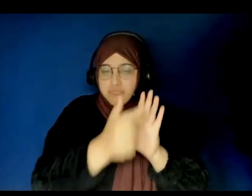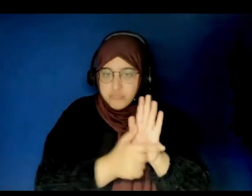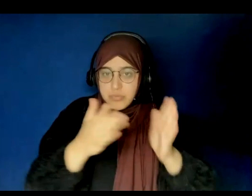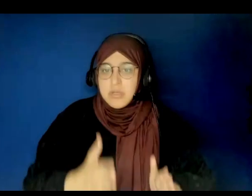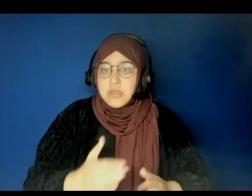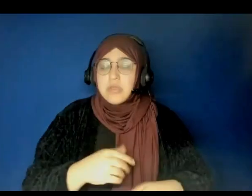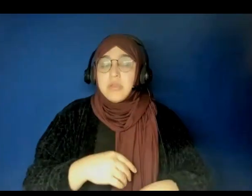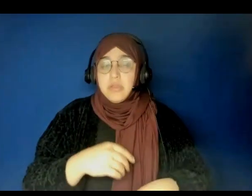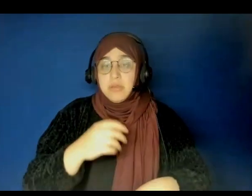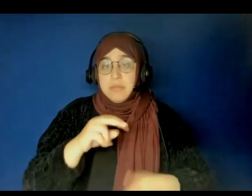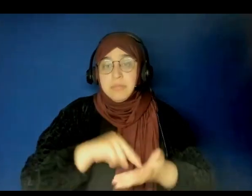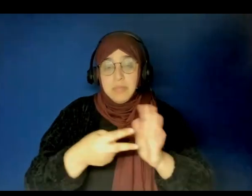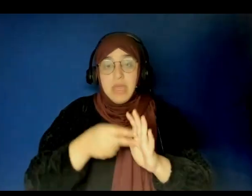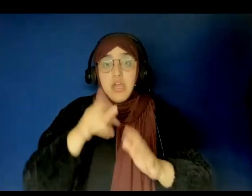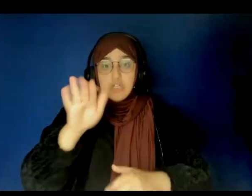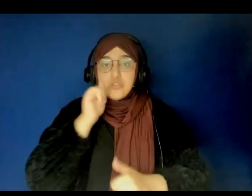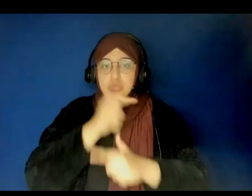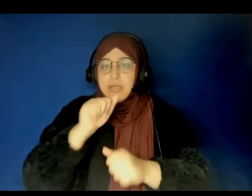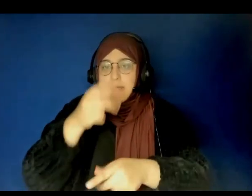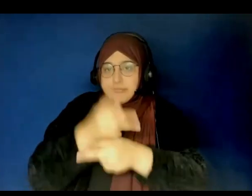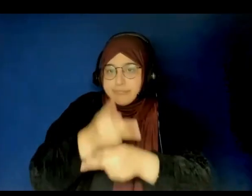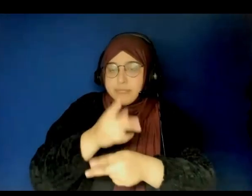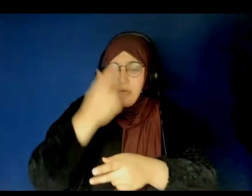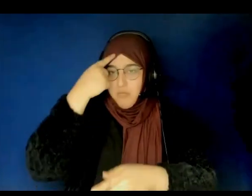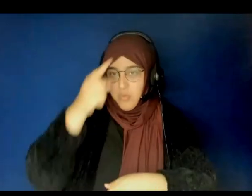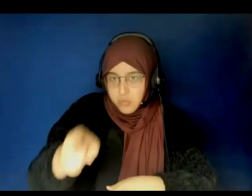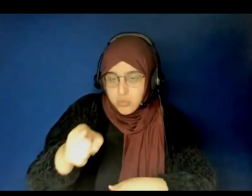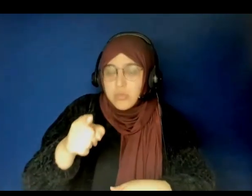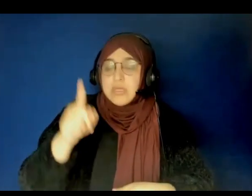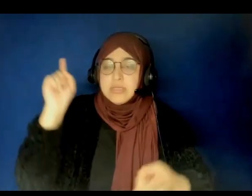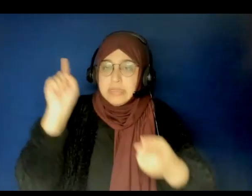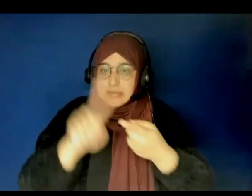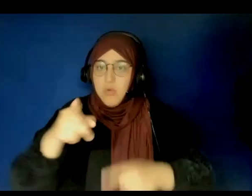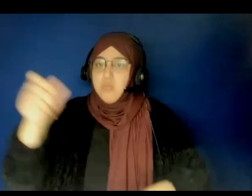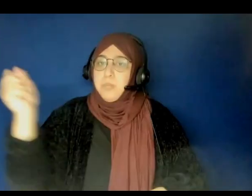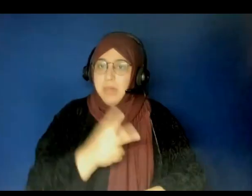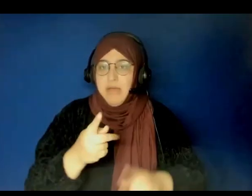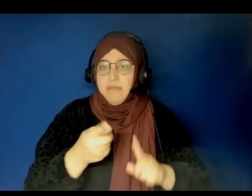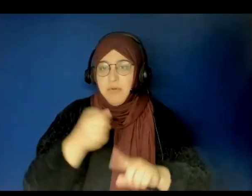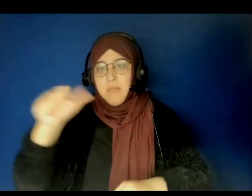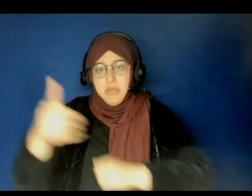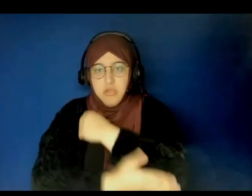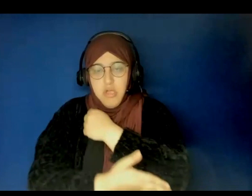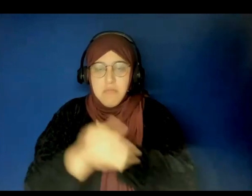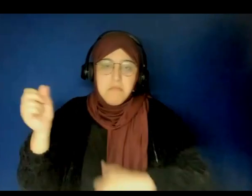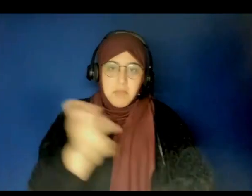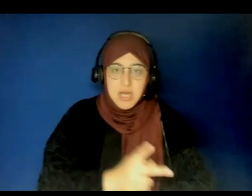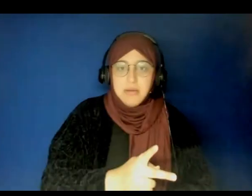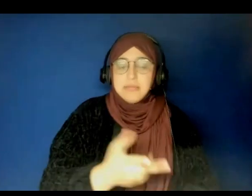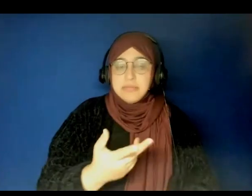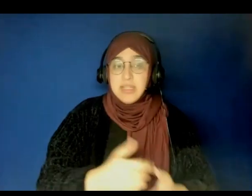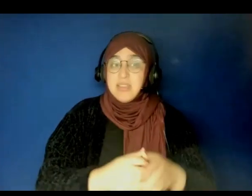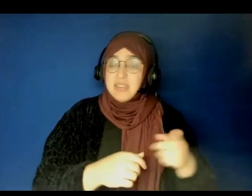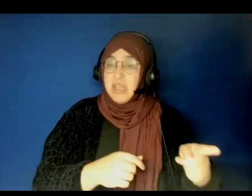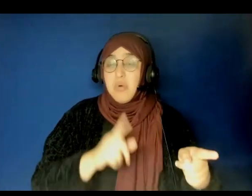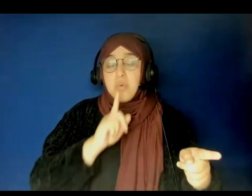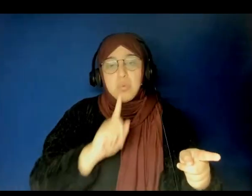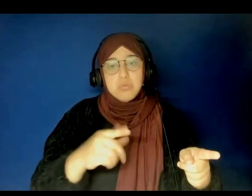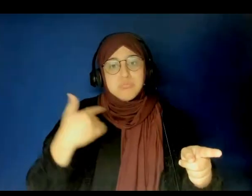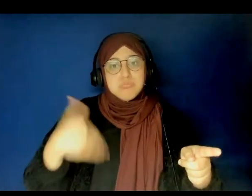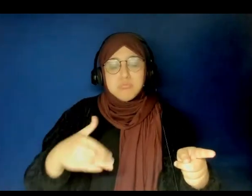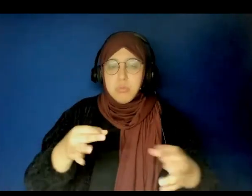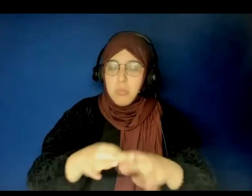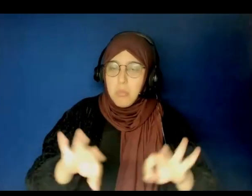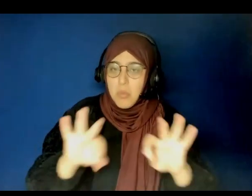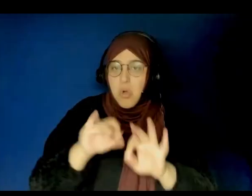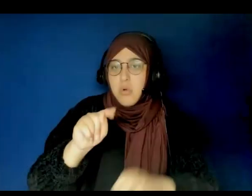you return to the country. And so it's a tool in a toolkit that's that works alongside the